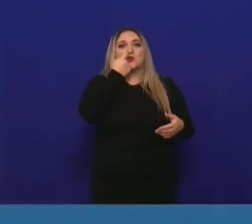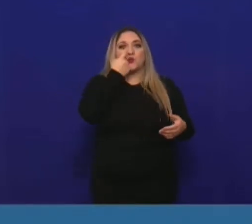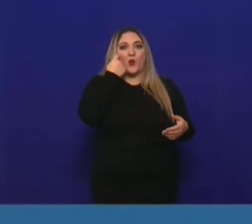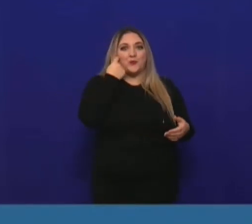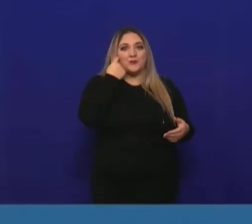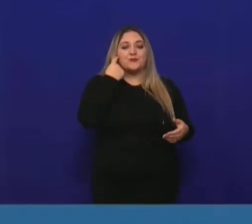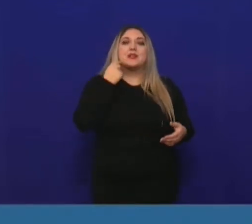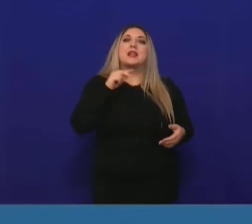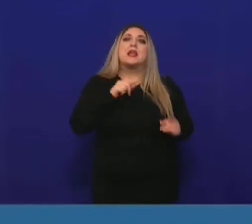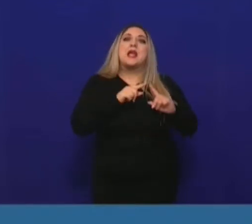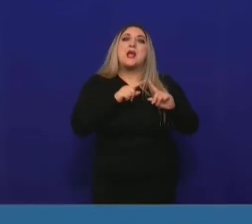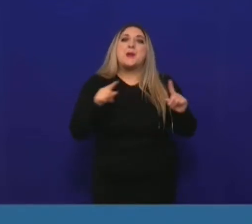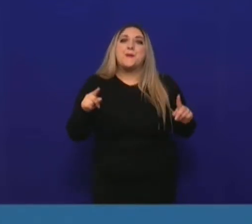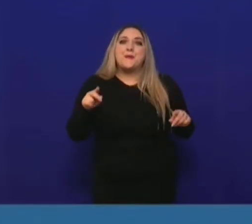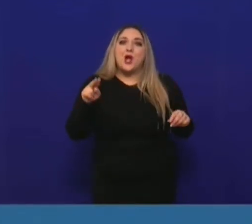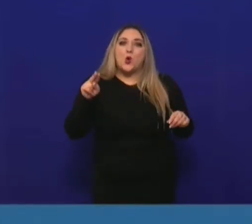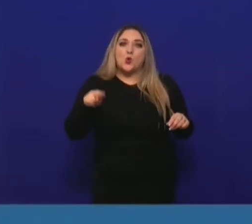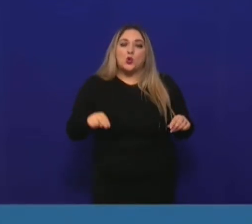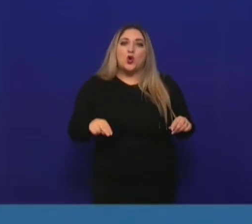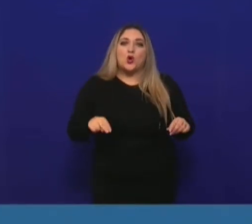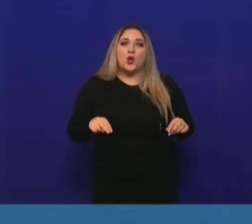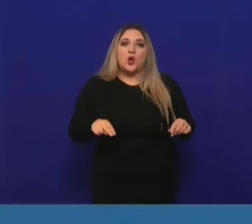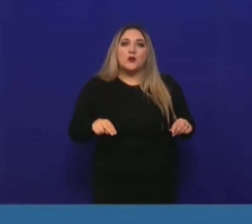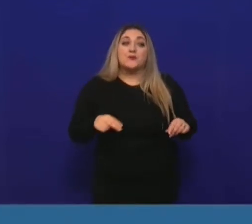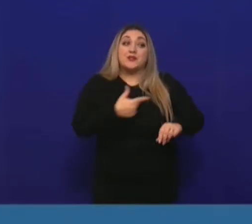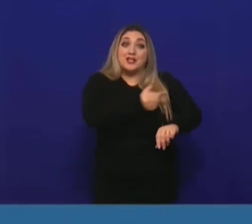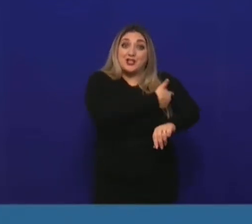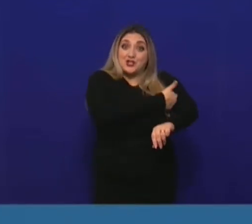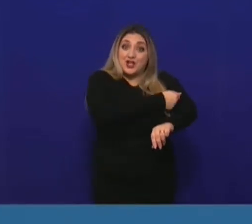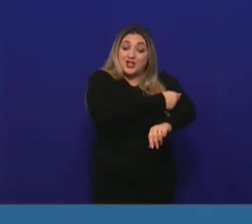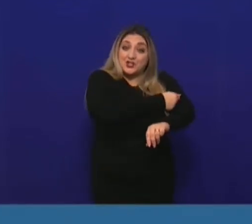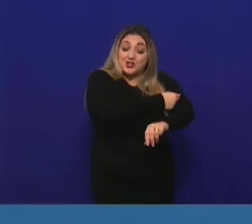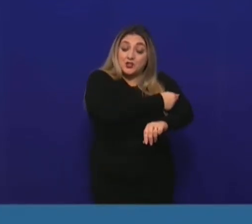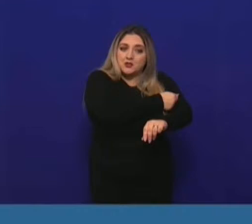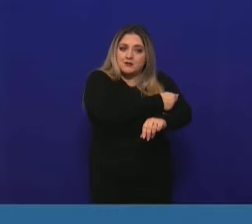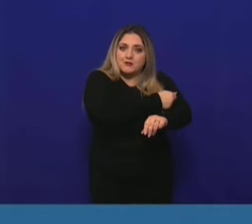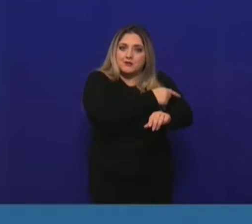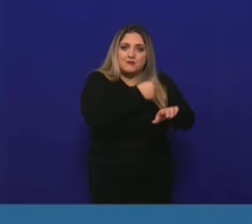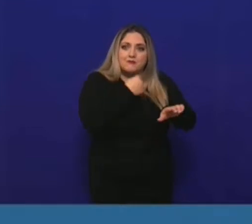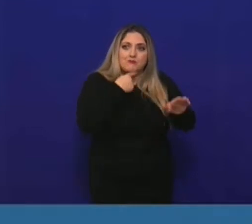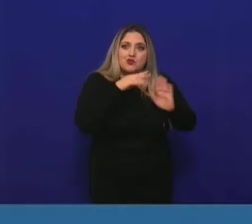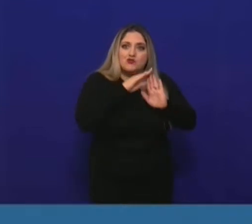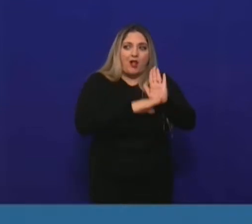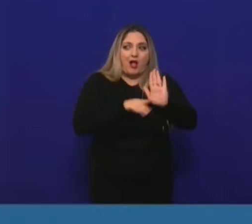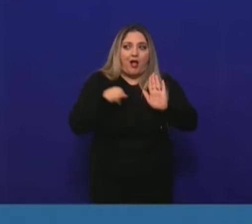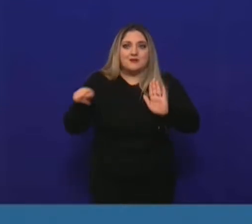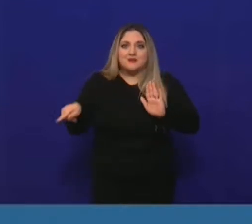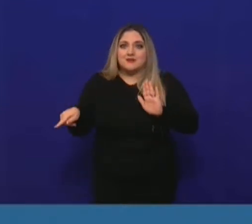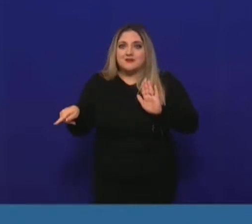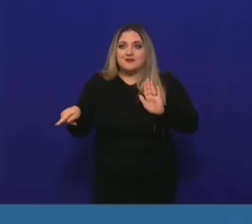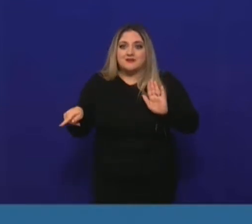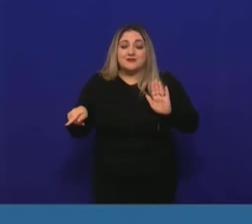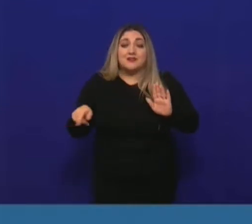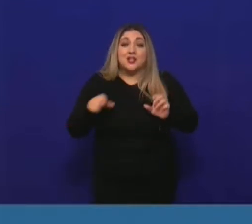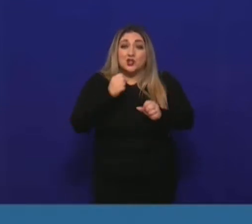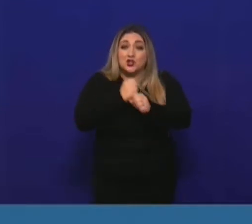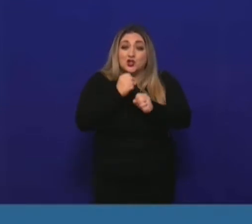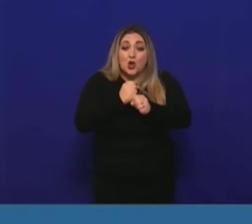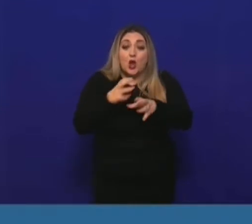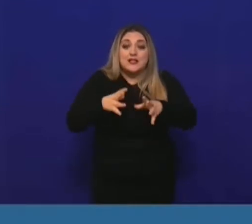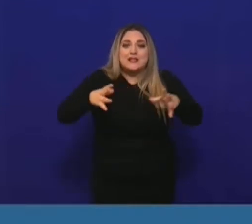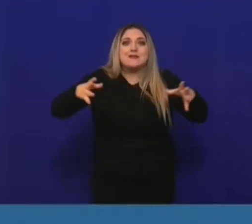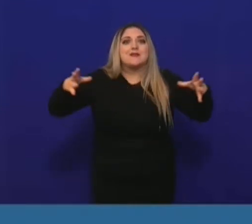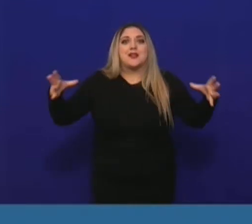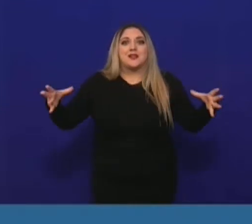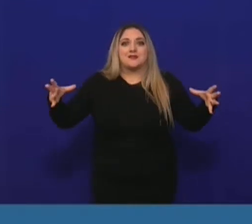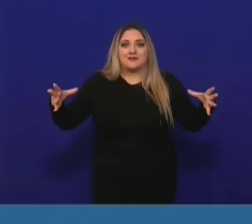aħna li issa ftaħna ukoll it-tilqim ma nqasna minn xejn minn dak l-istaff li aħna konna qed niddedikaw biex inti